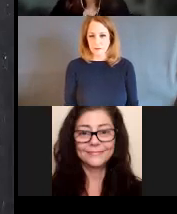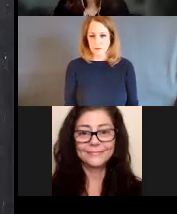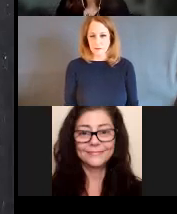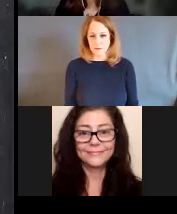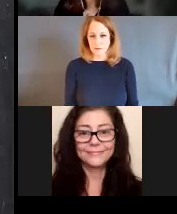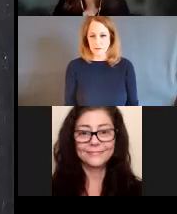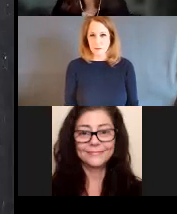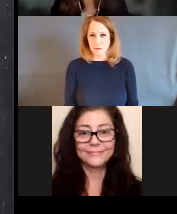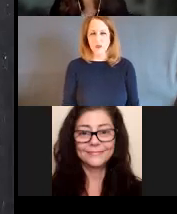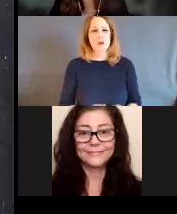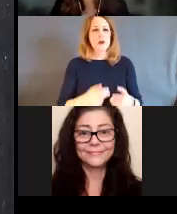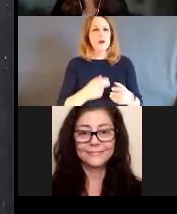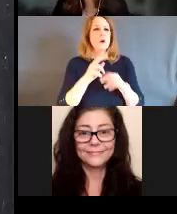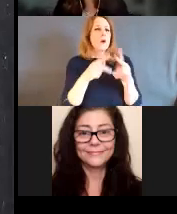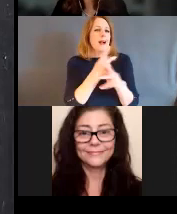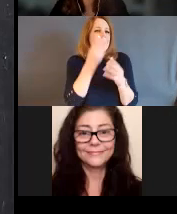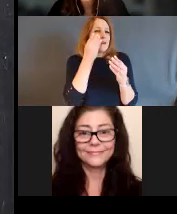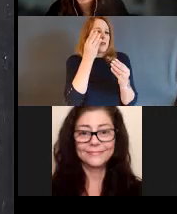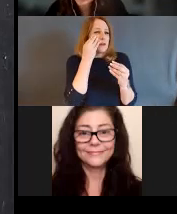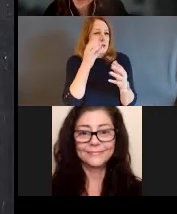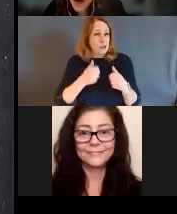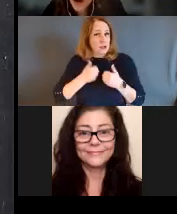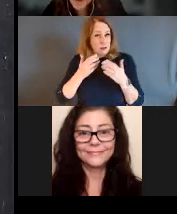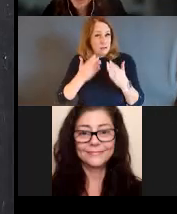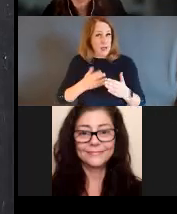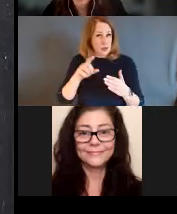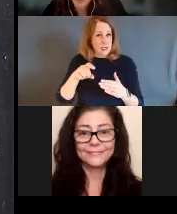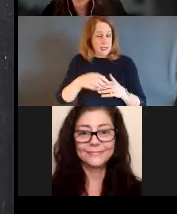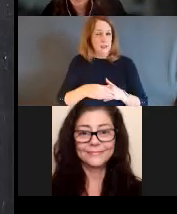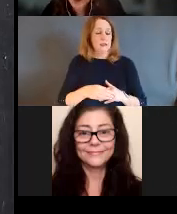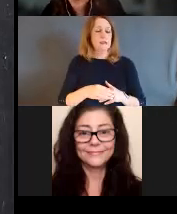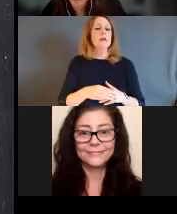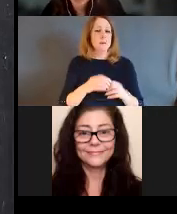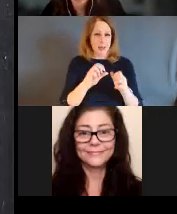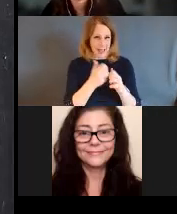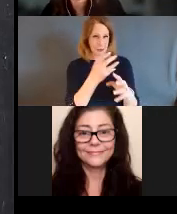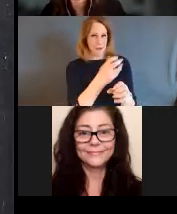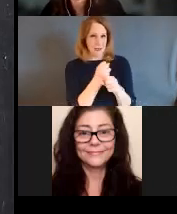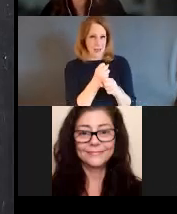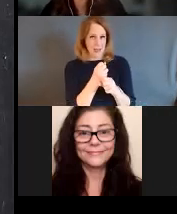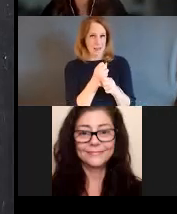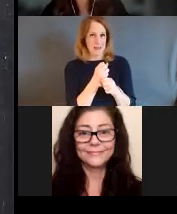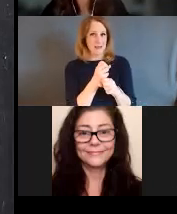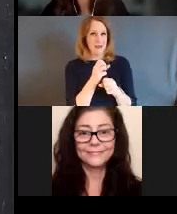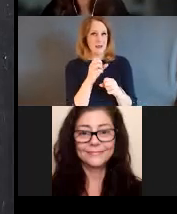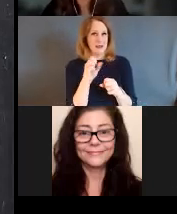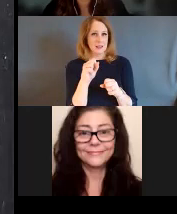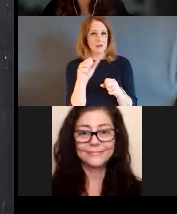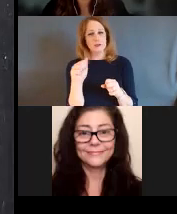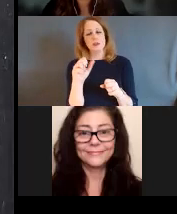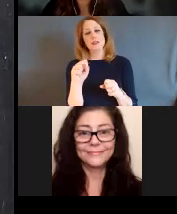So what type of information may a survivor in crisis need? Yep. So how to get an assault kit, resources. So what kind